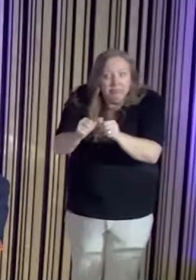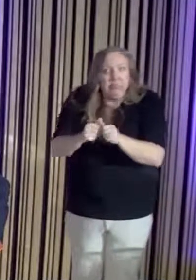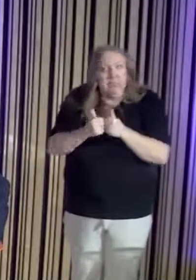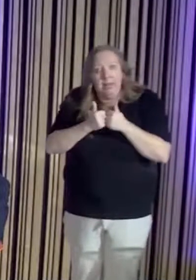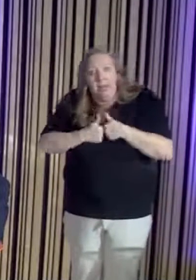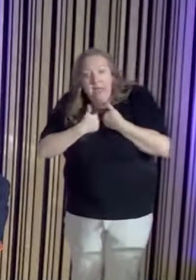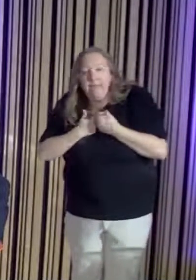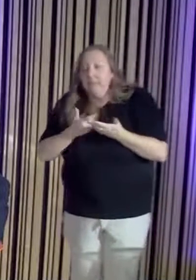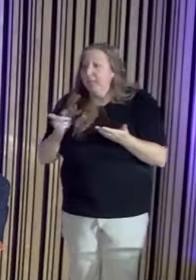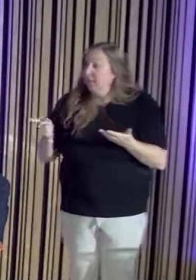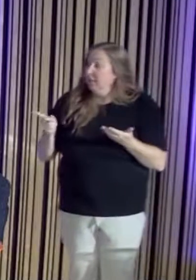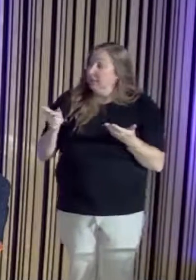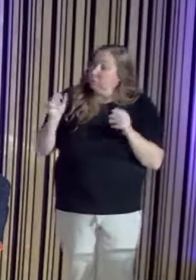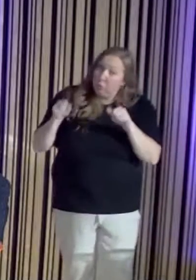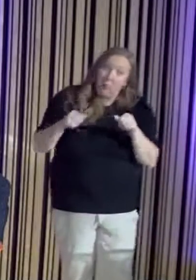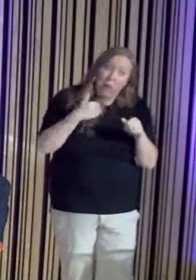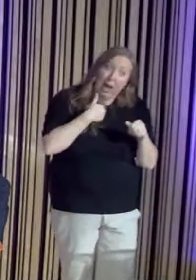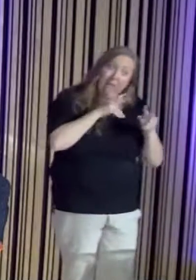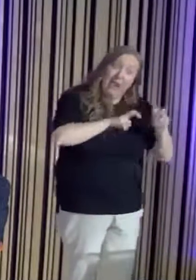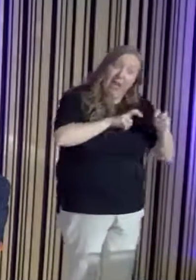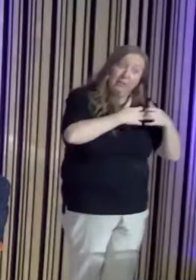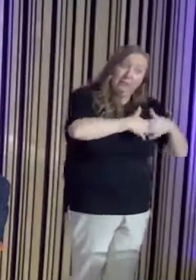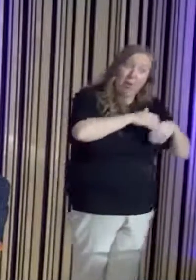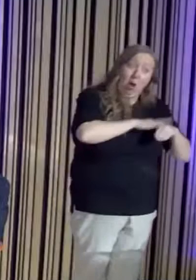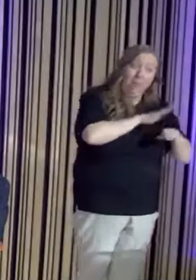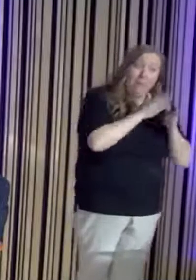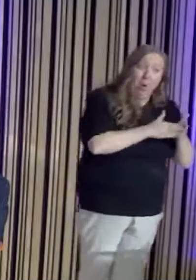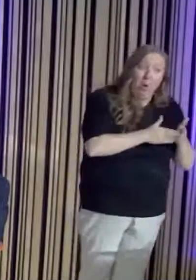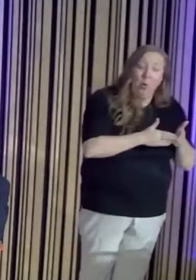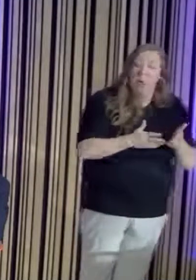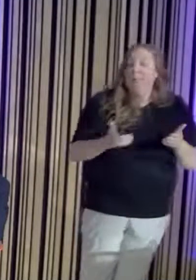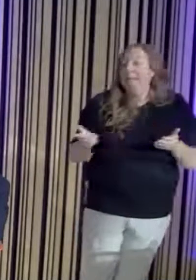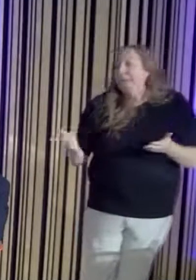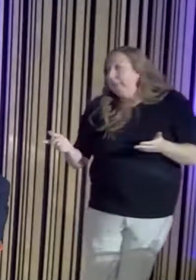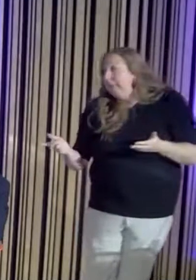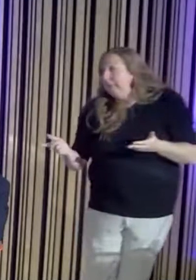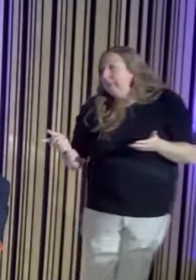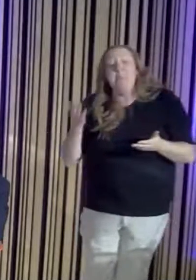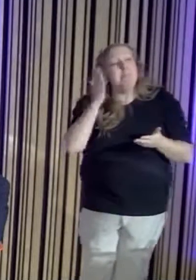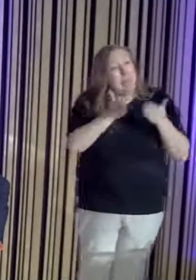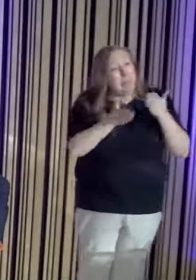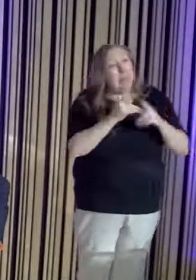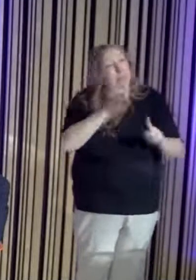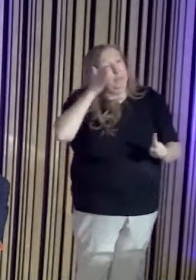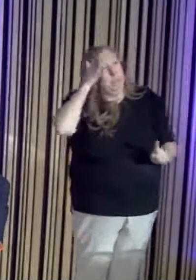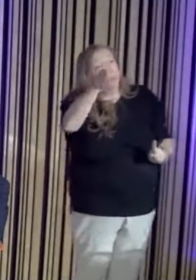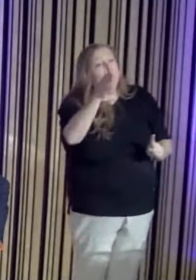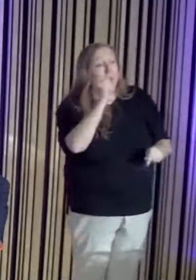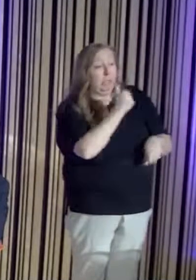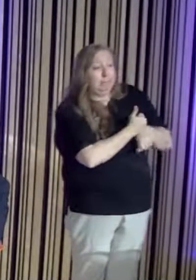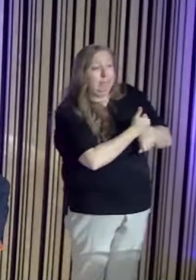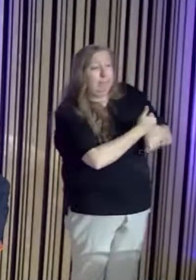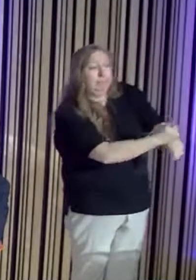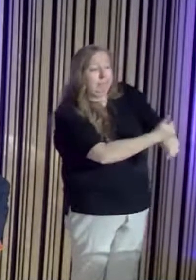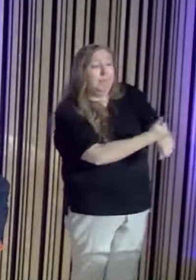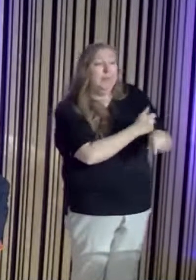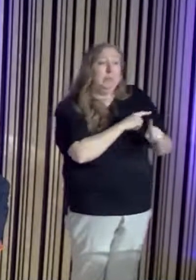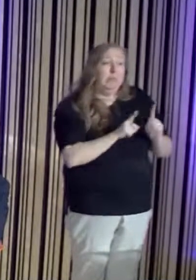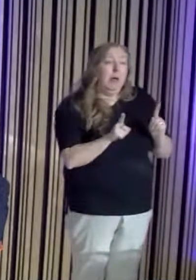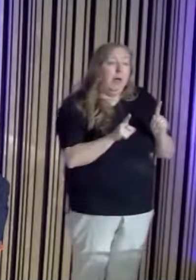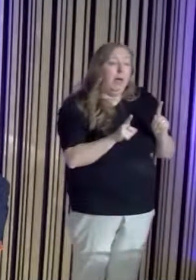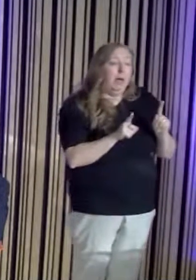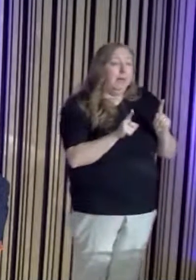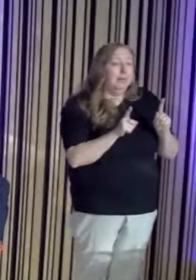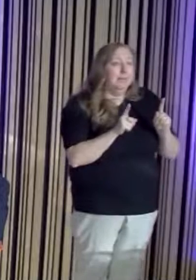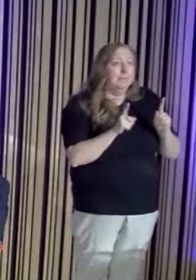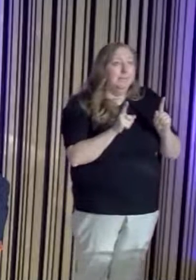you have the analysis tools on the boat, or it's because it's out of necessity? Maybe in the future we could be able to do it with fresh samples, which is maybe more